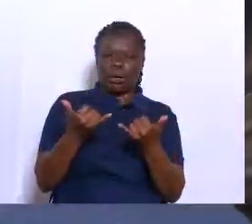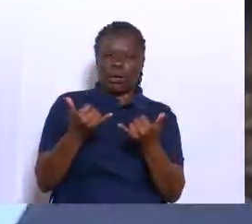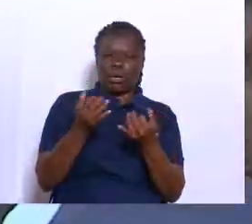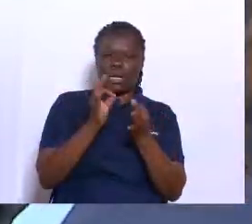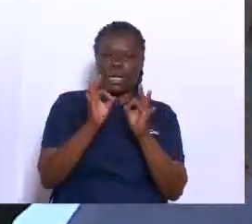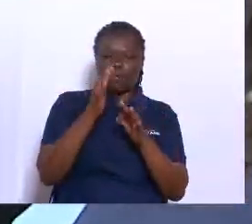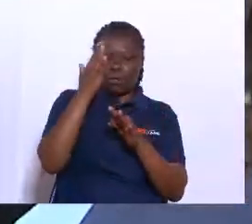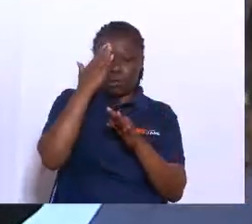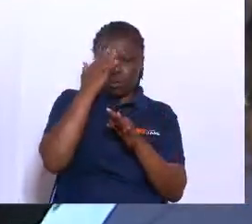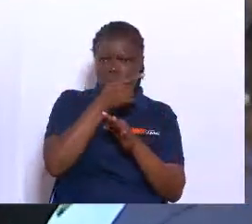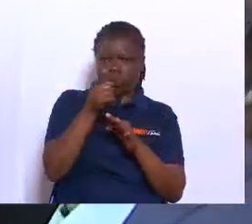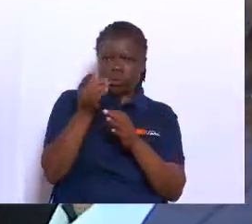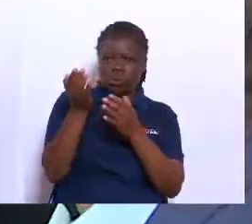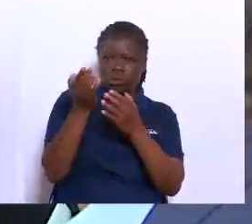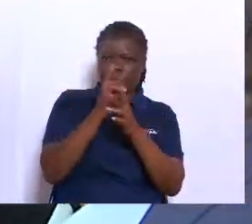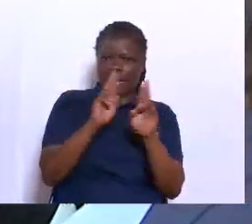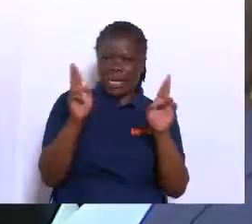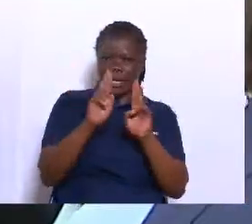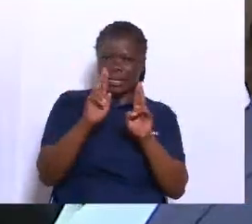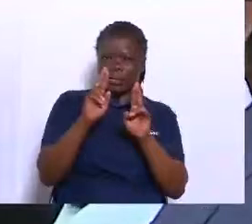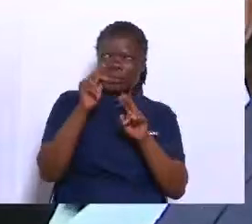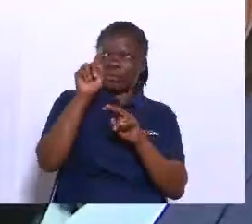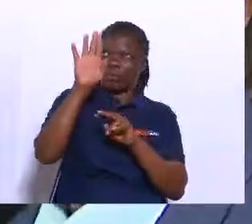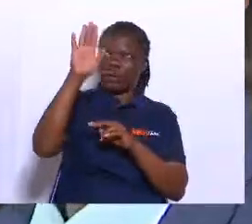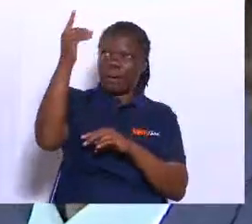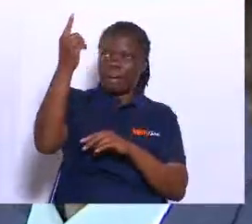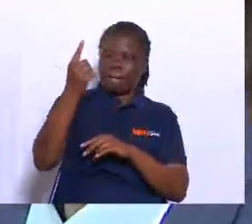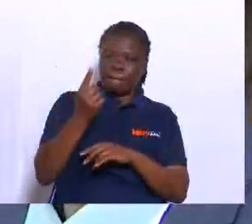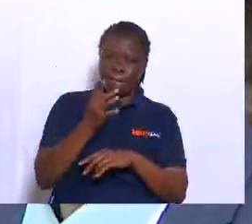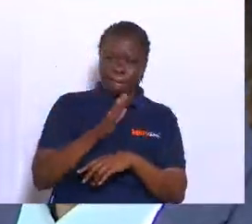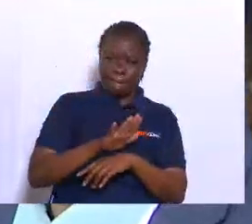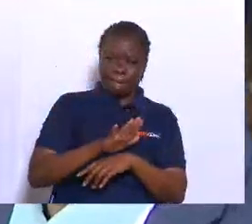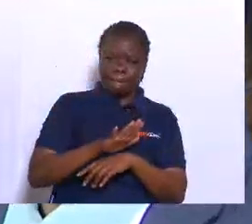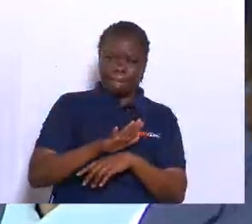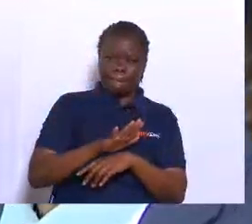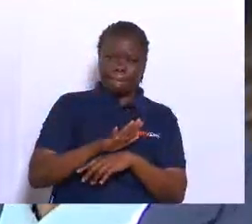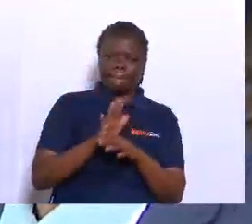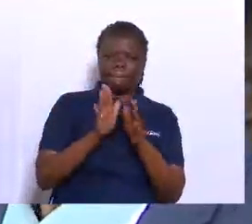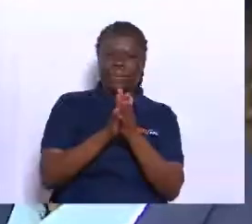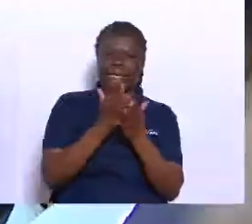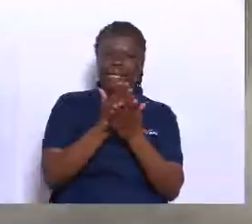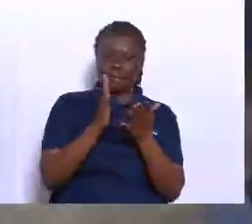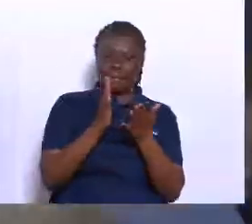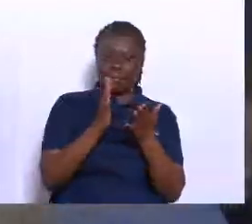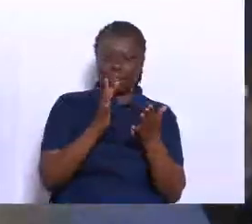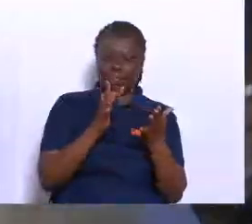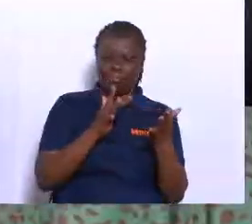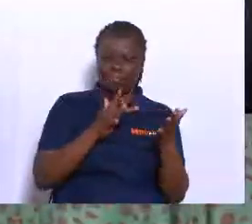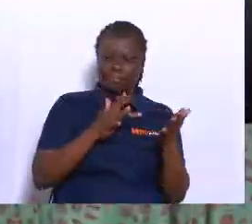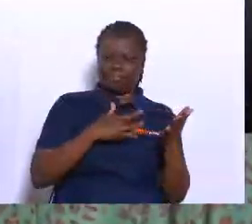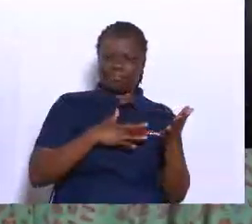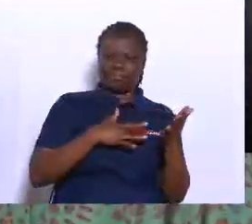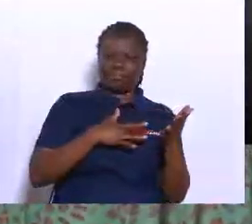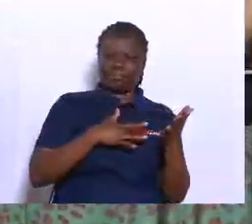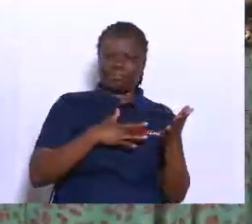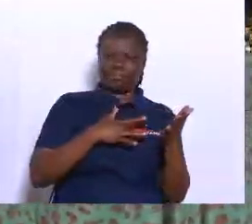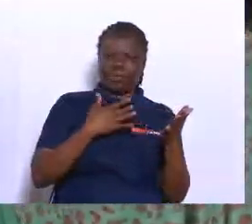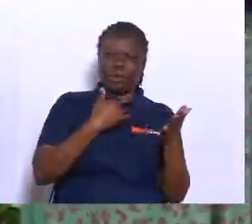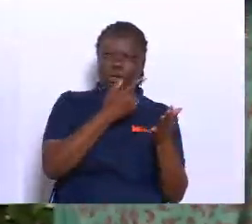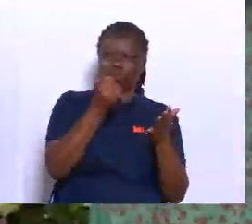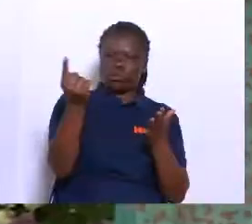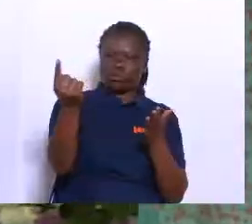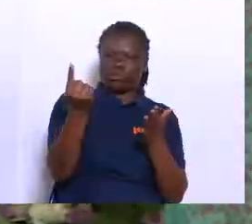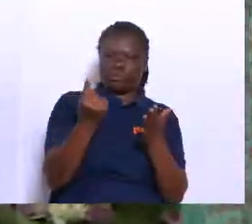know that you need to be ready for the coming of Christ and something has slipped, I just want you to come just